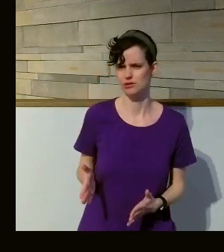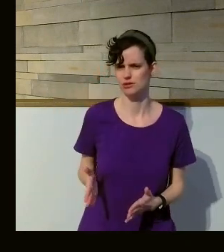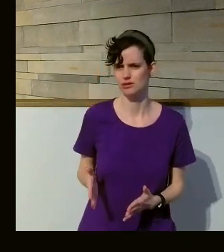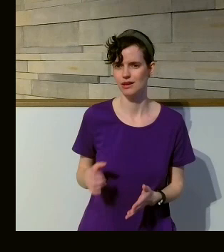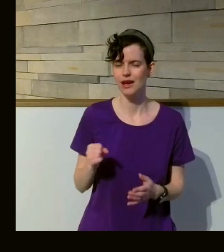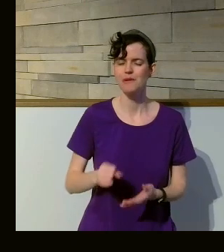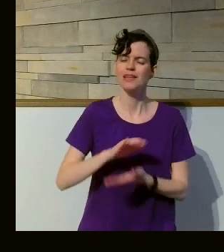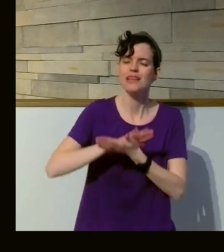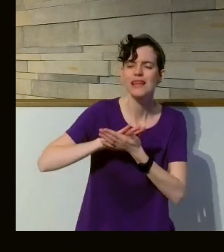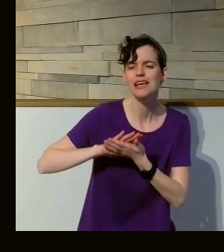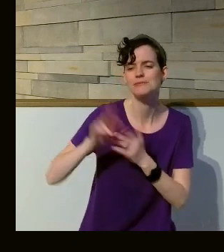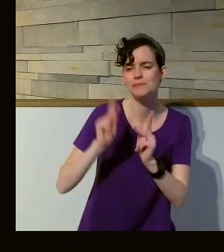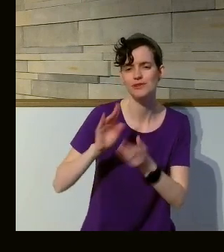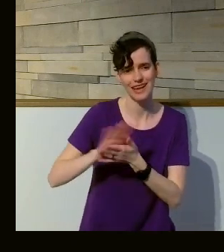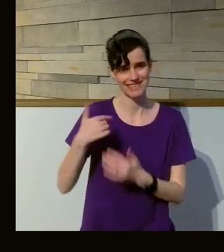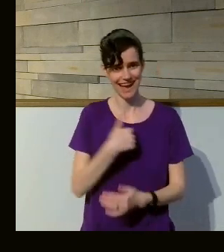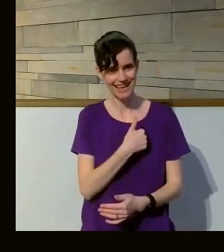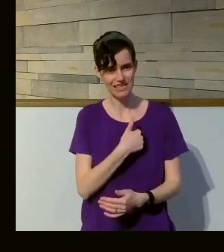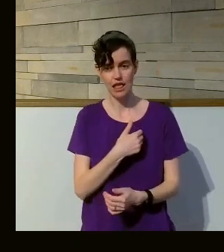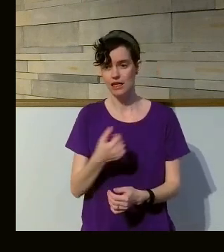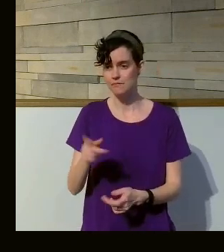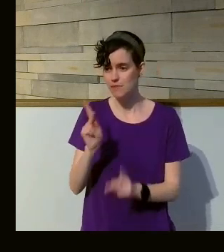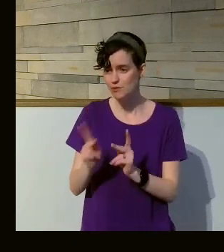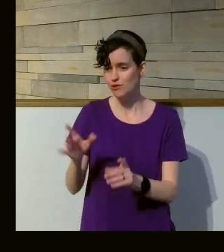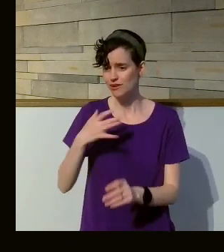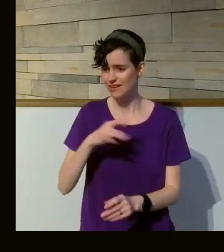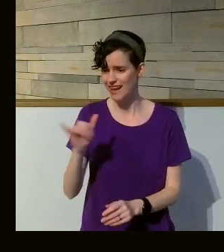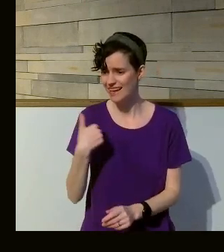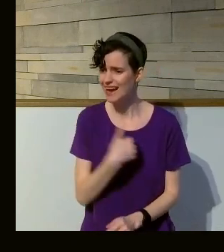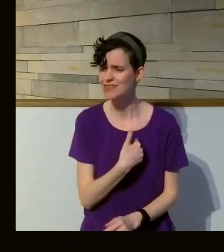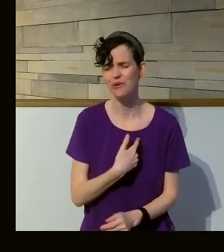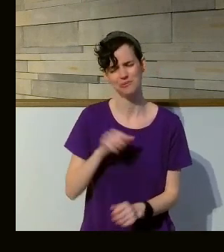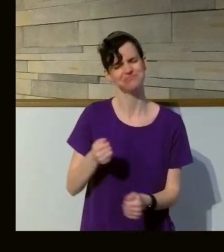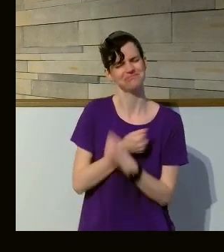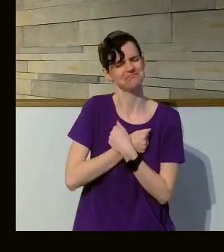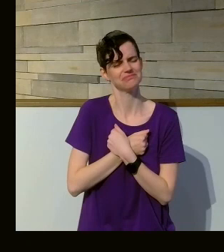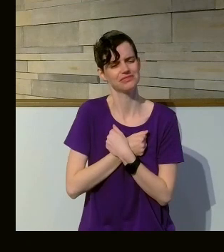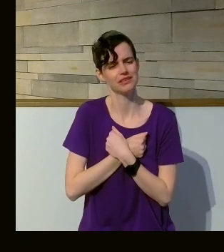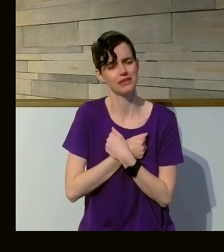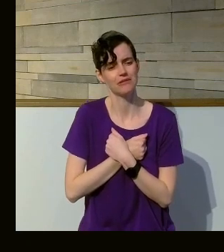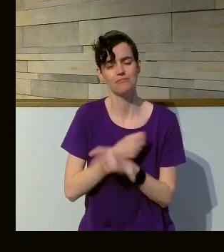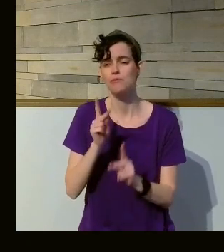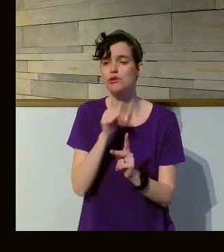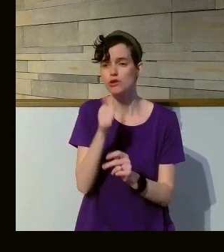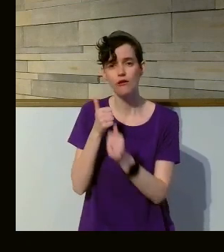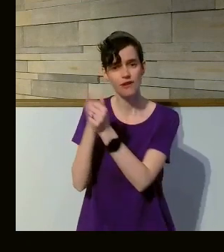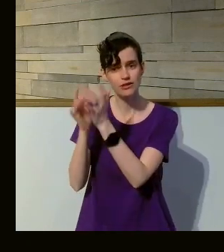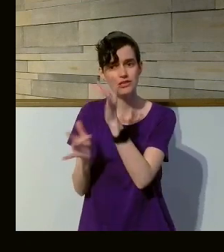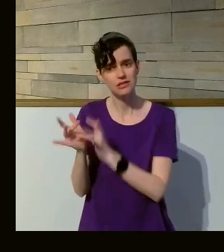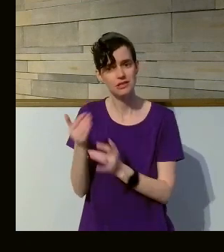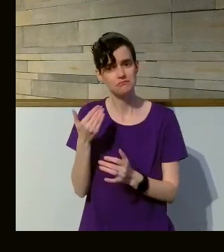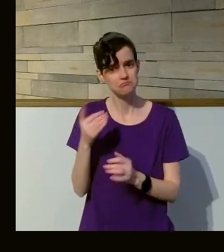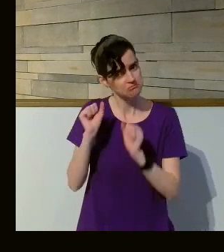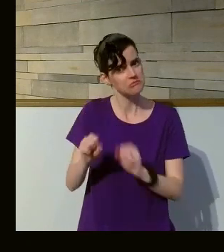can be kind to those who are kind to us. We can love those who are like us. Even those who don't follow Jesus have a good time